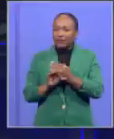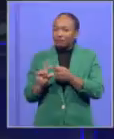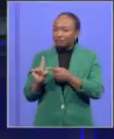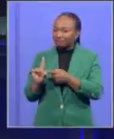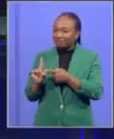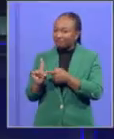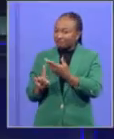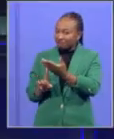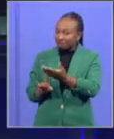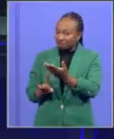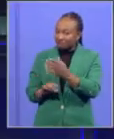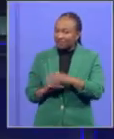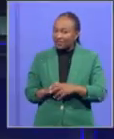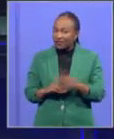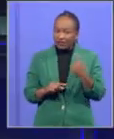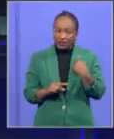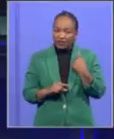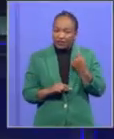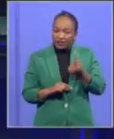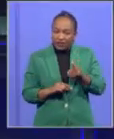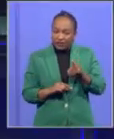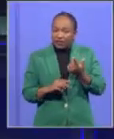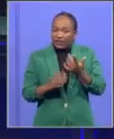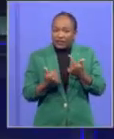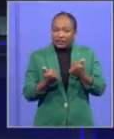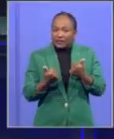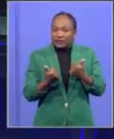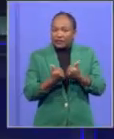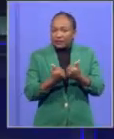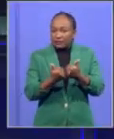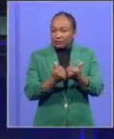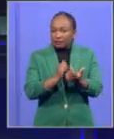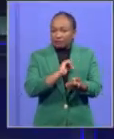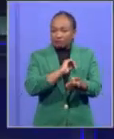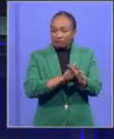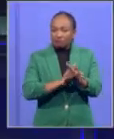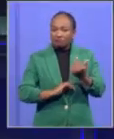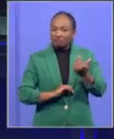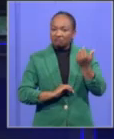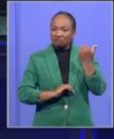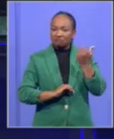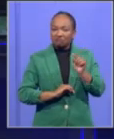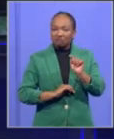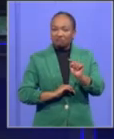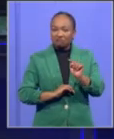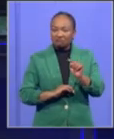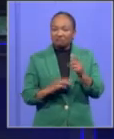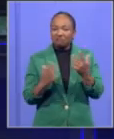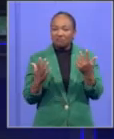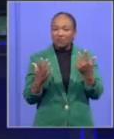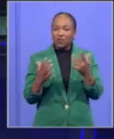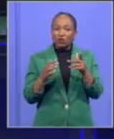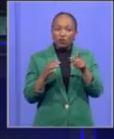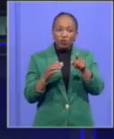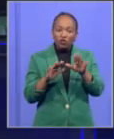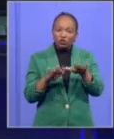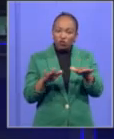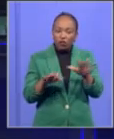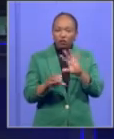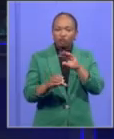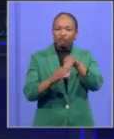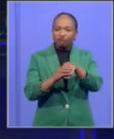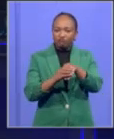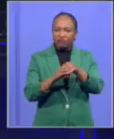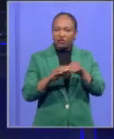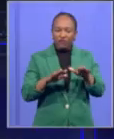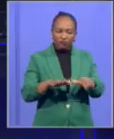hona le diphepetso tseo le di ileng la di hlokomela tse ding mohlomong tse tswang ka ntle ho le ileng la bona gore le kenyeletse le bana ba lona morerong ona le ba hodise ka